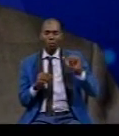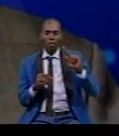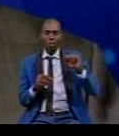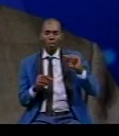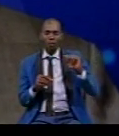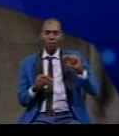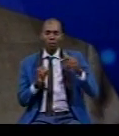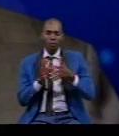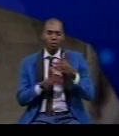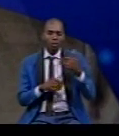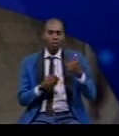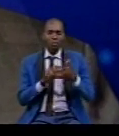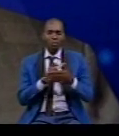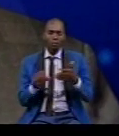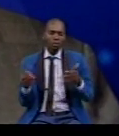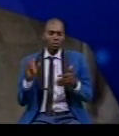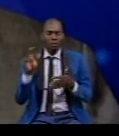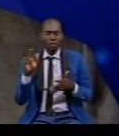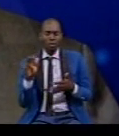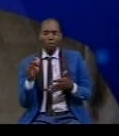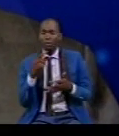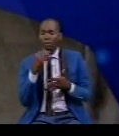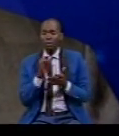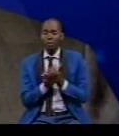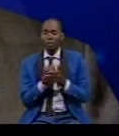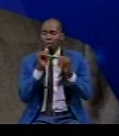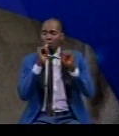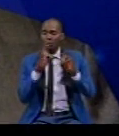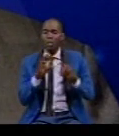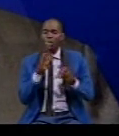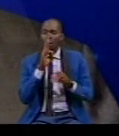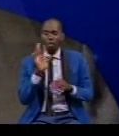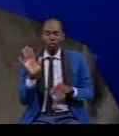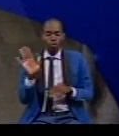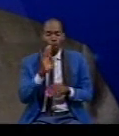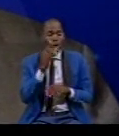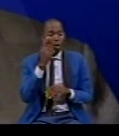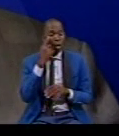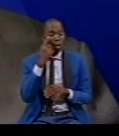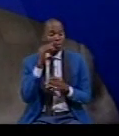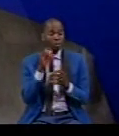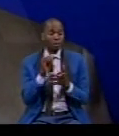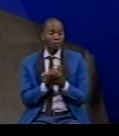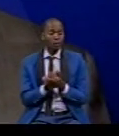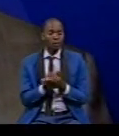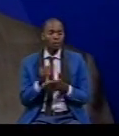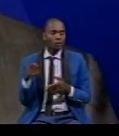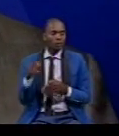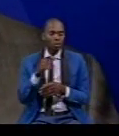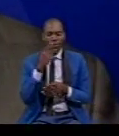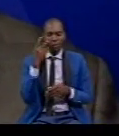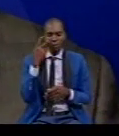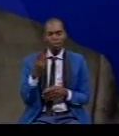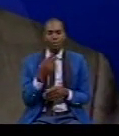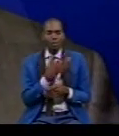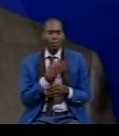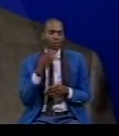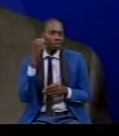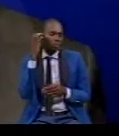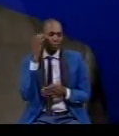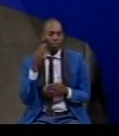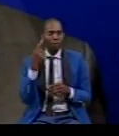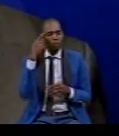myself. They color what they do. And they put a good color on their